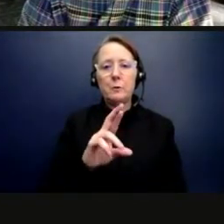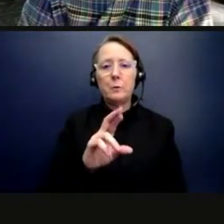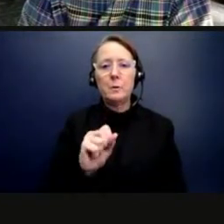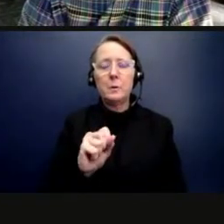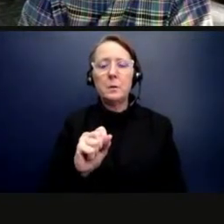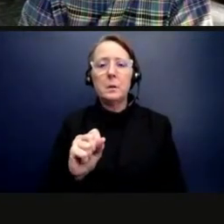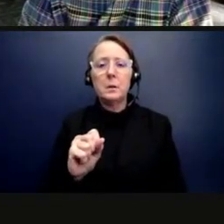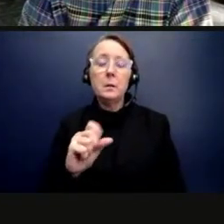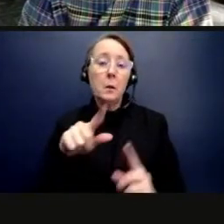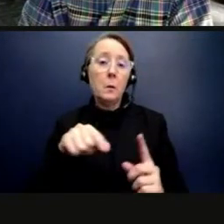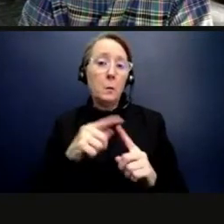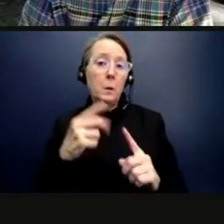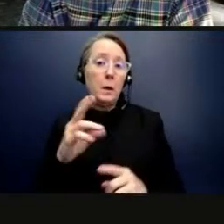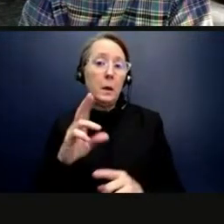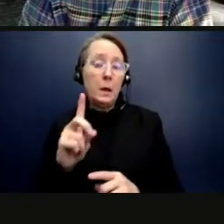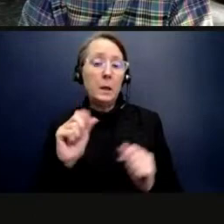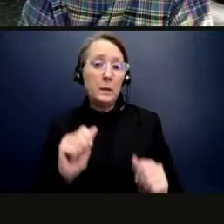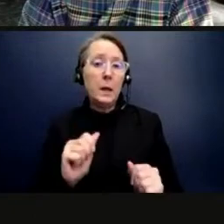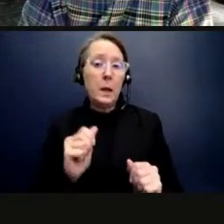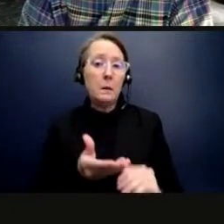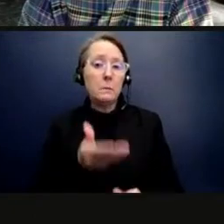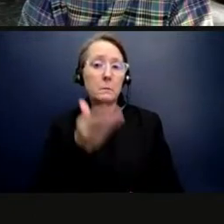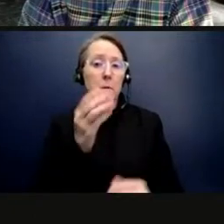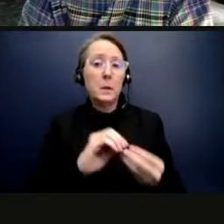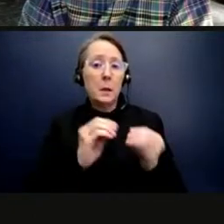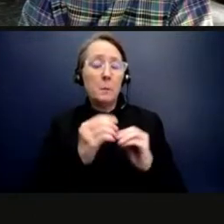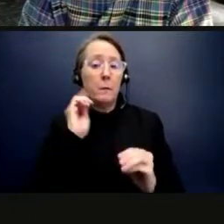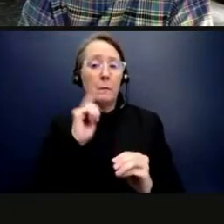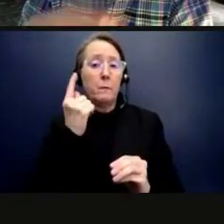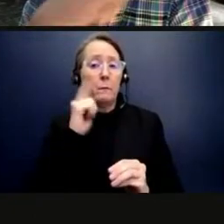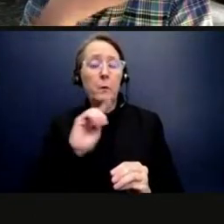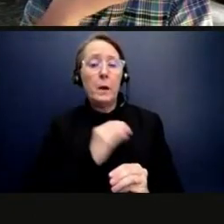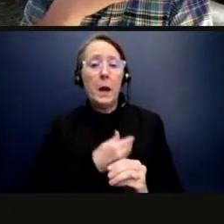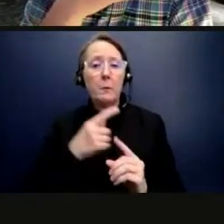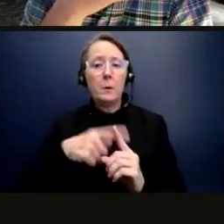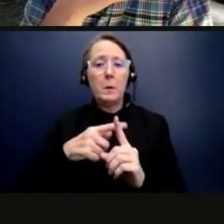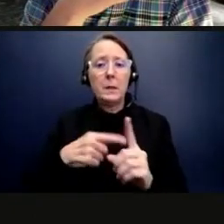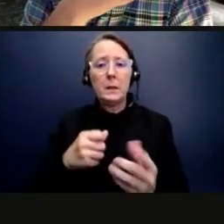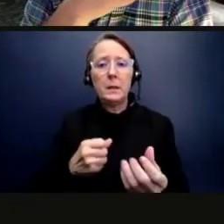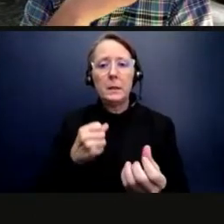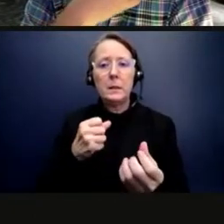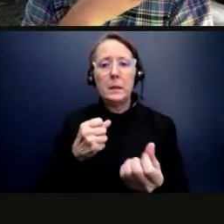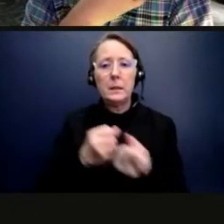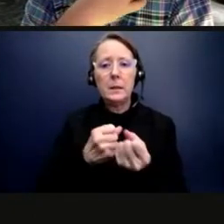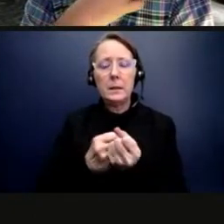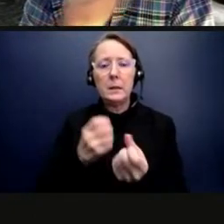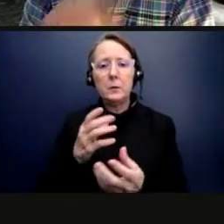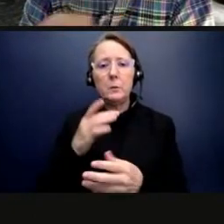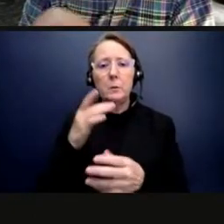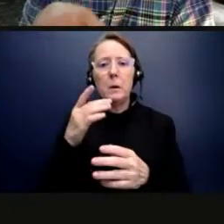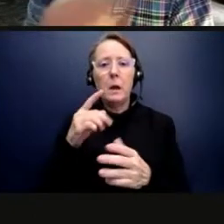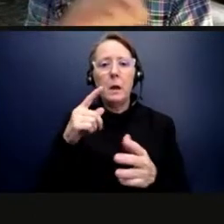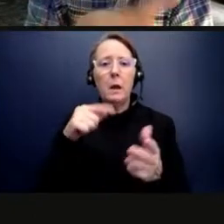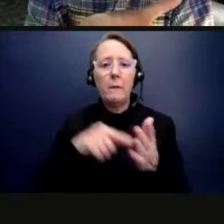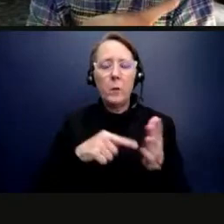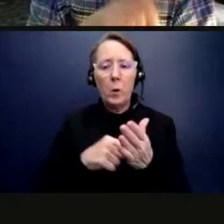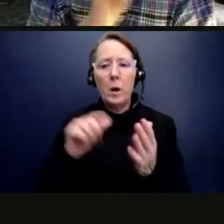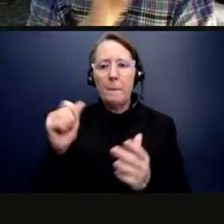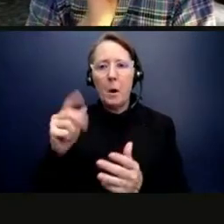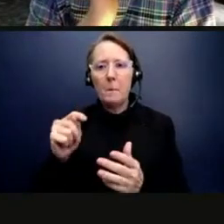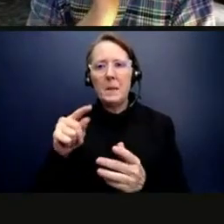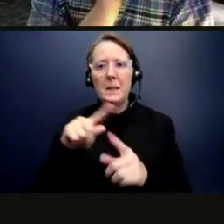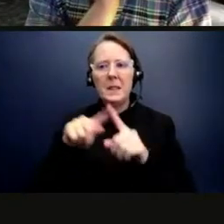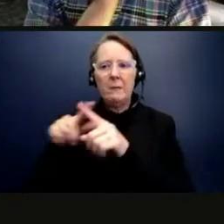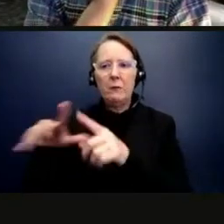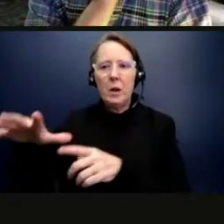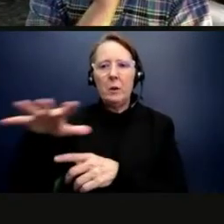the numbers up for our rental assistance to be able to afford the apartments in the Salem area. Thank you, Ms. Yutz.